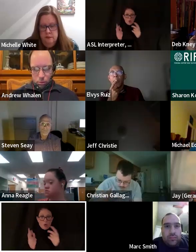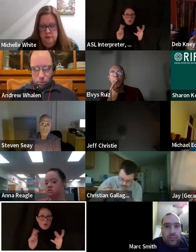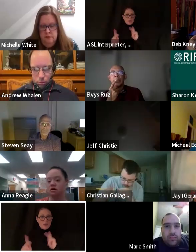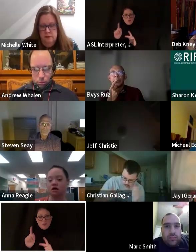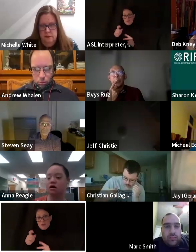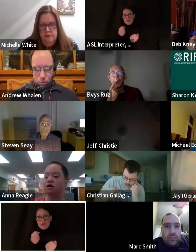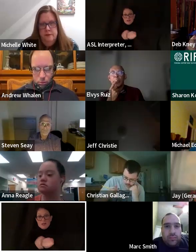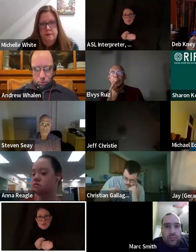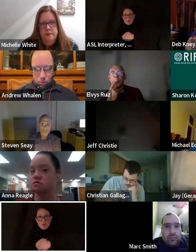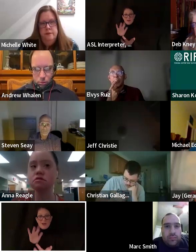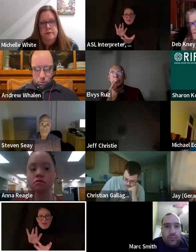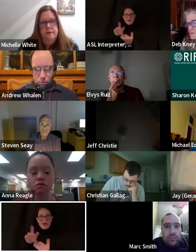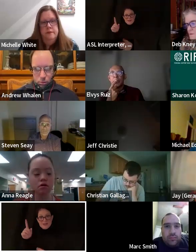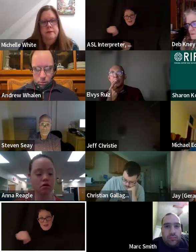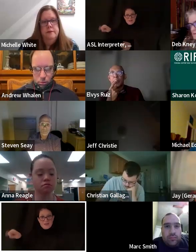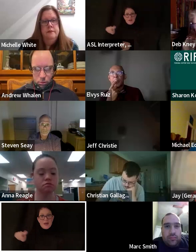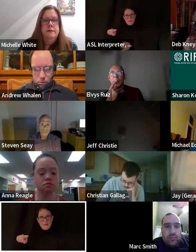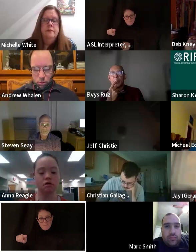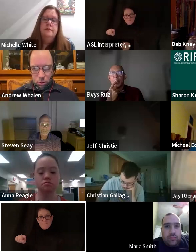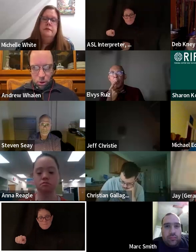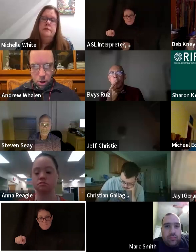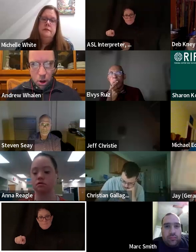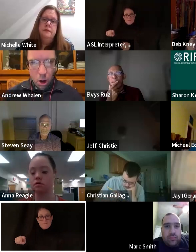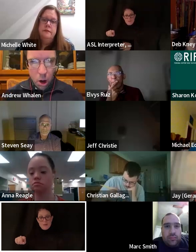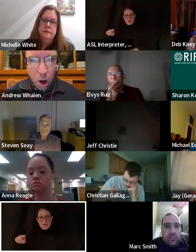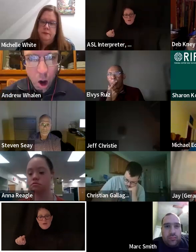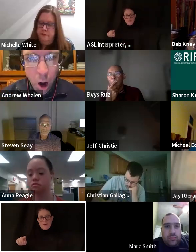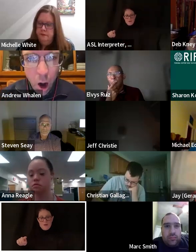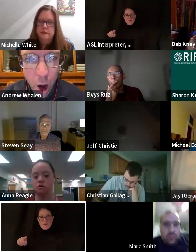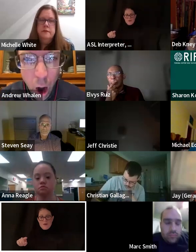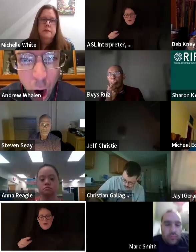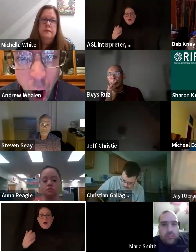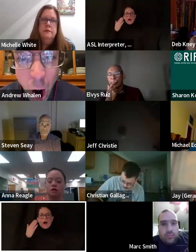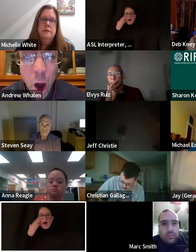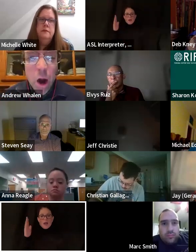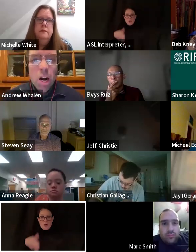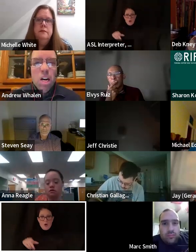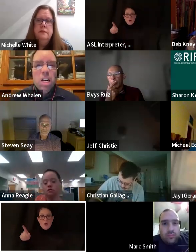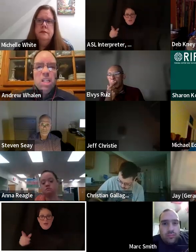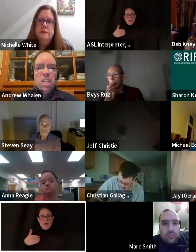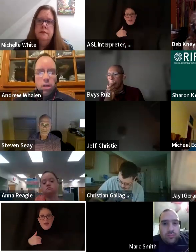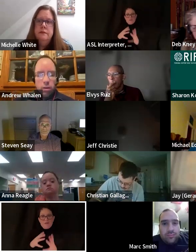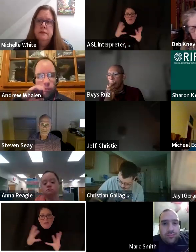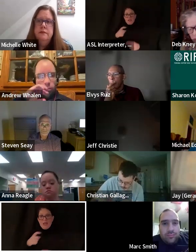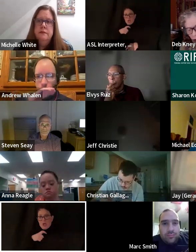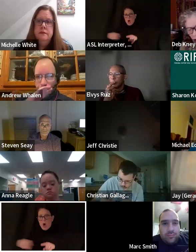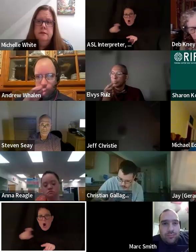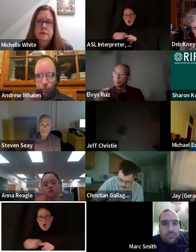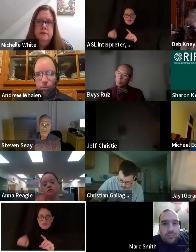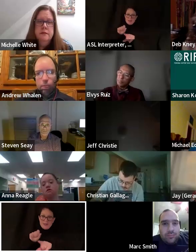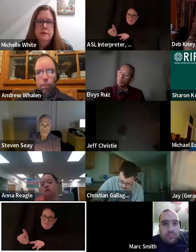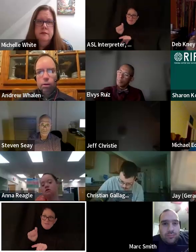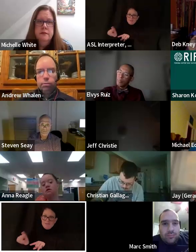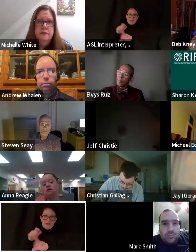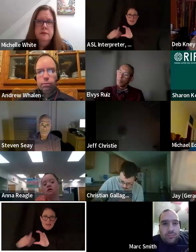need support, they can reach out to them. I know they're getting a lot of phone calls and emails,